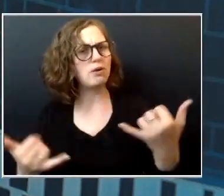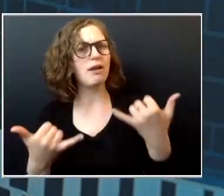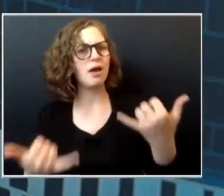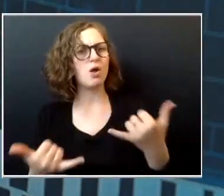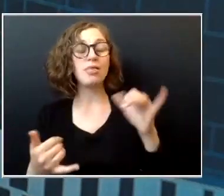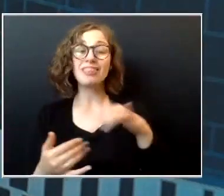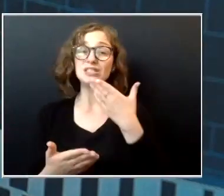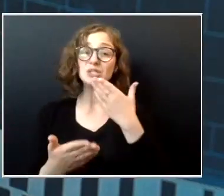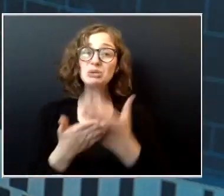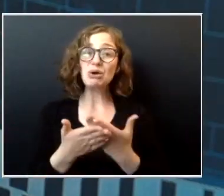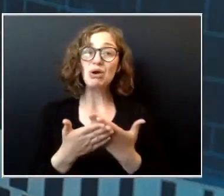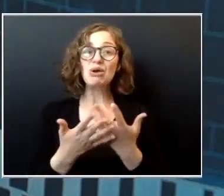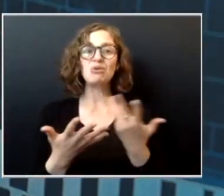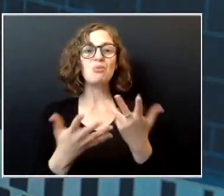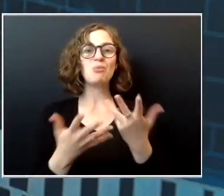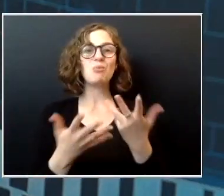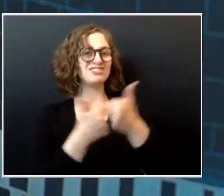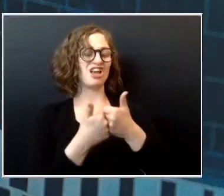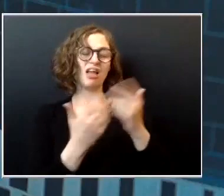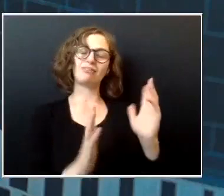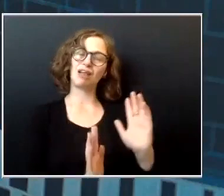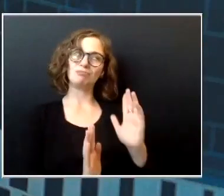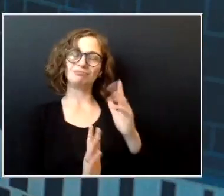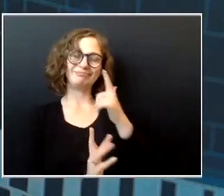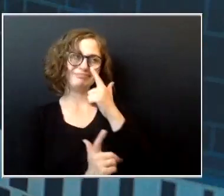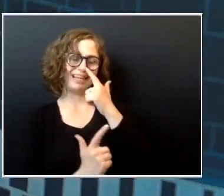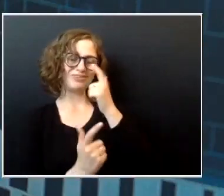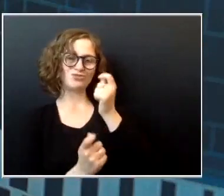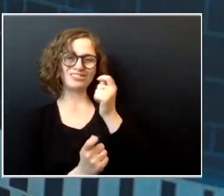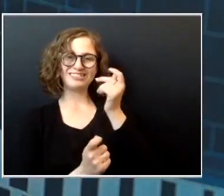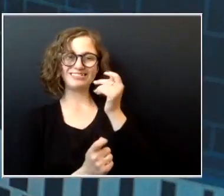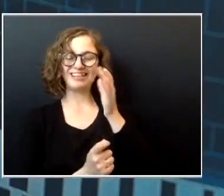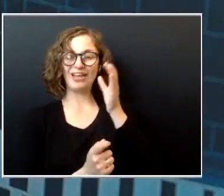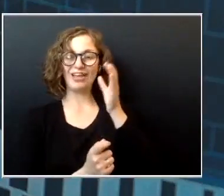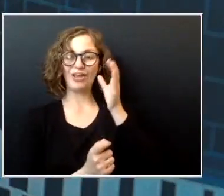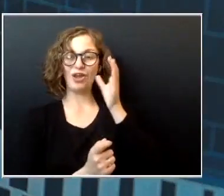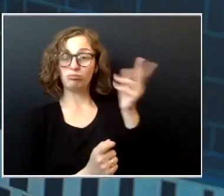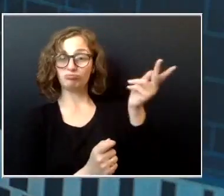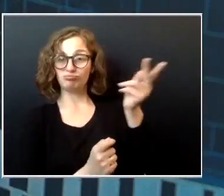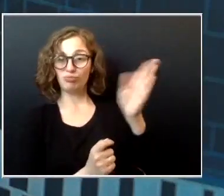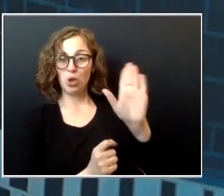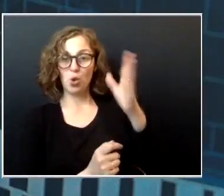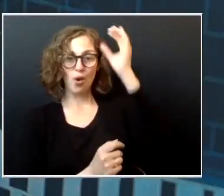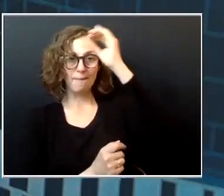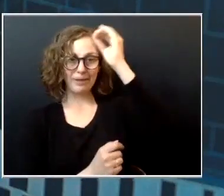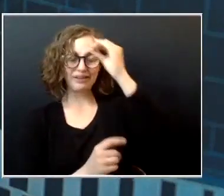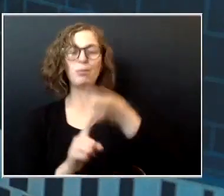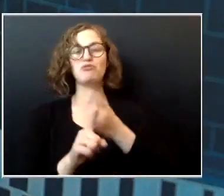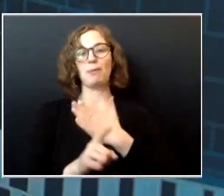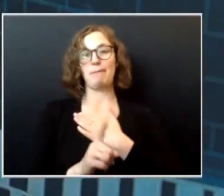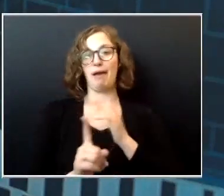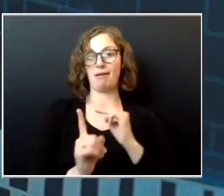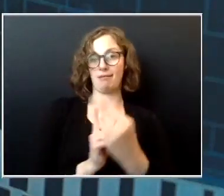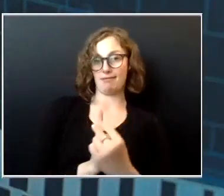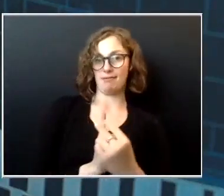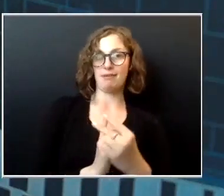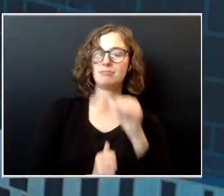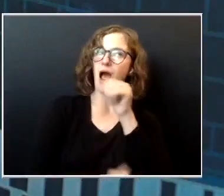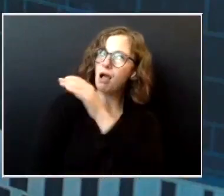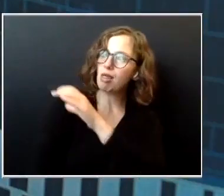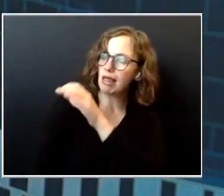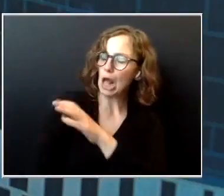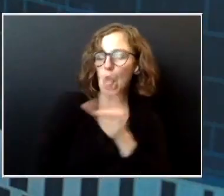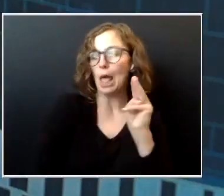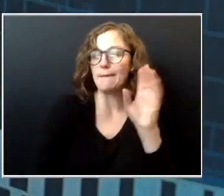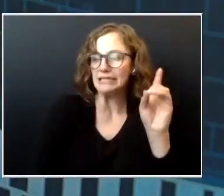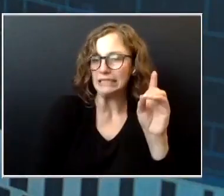I would love to actually hear your guys' opinions on it, but from my opinion, not a clinical MD or anything like that, but